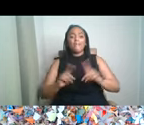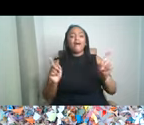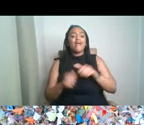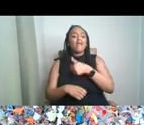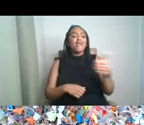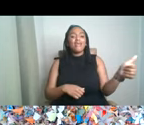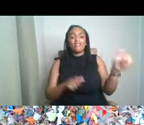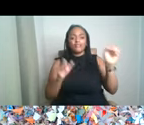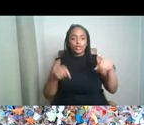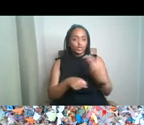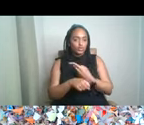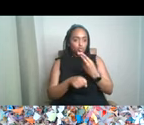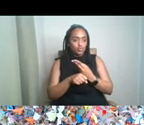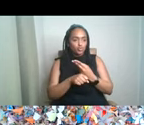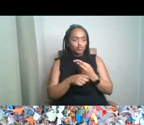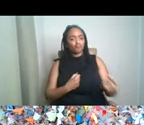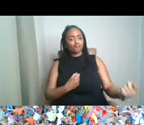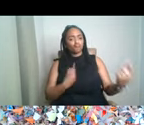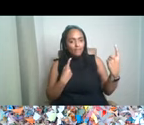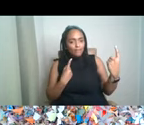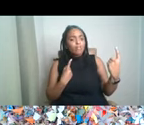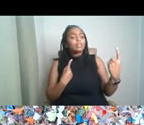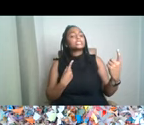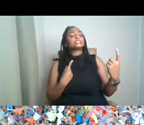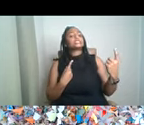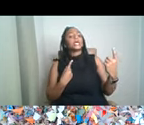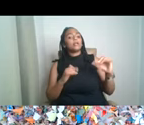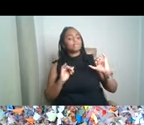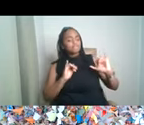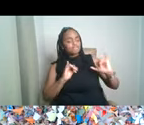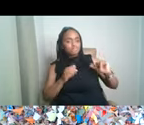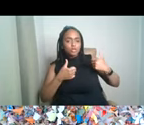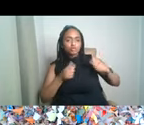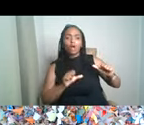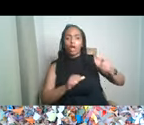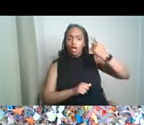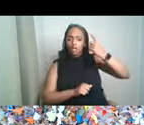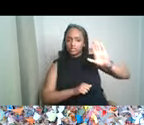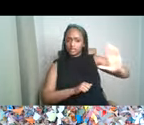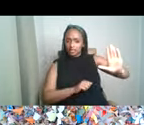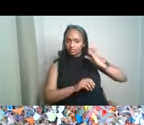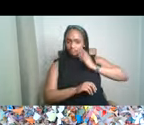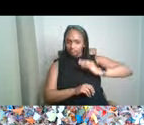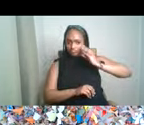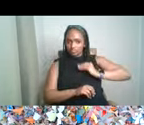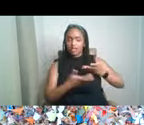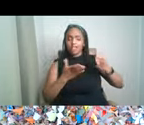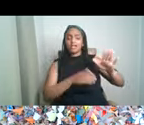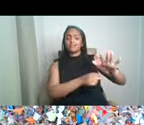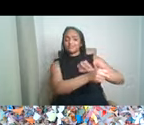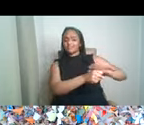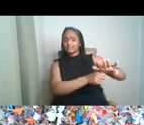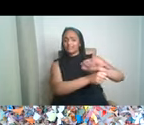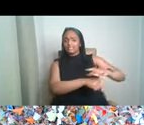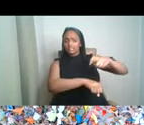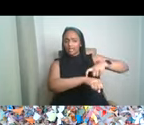that with them. Just anything you can use to empathize, and then just listen and give them a space. And I'm going to mute.